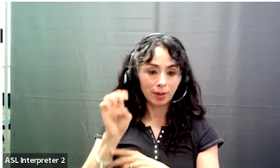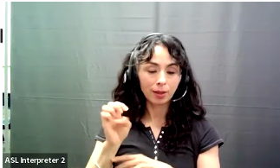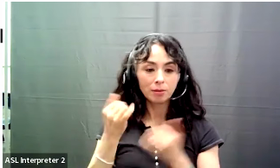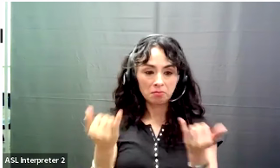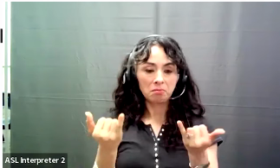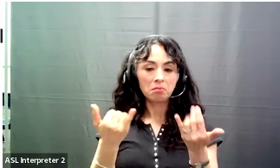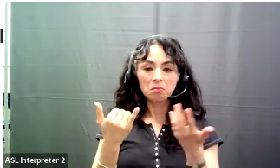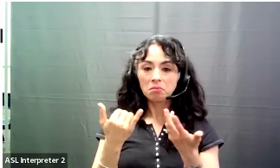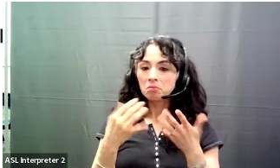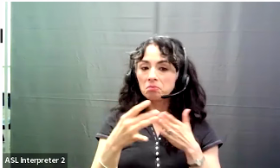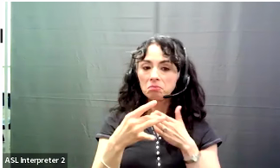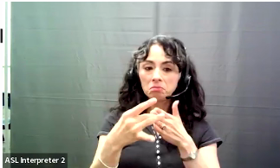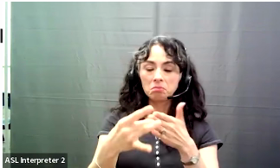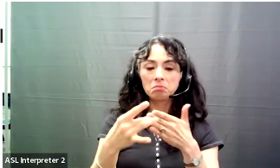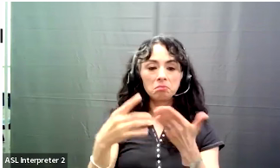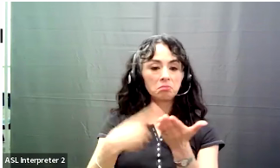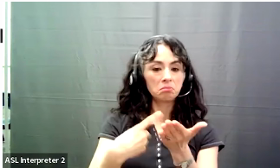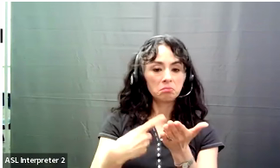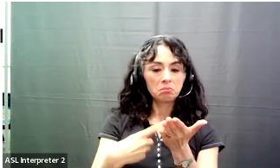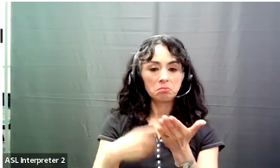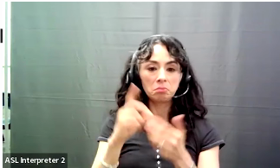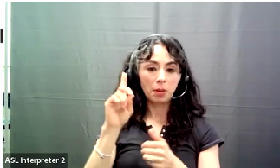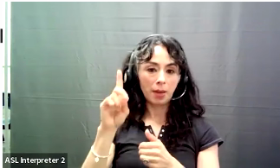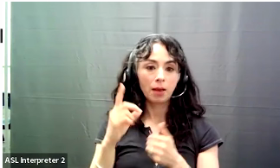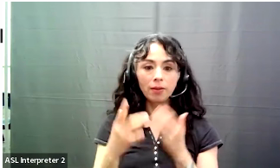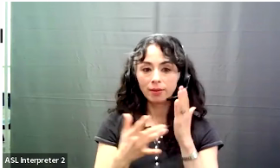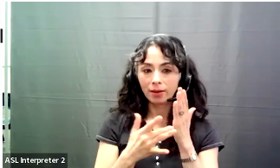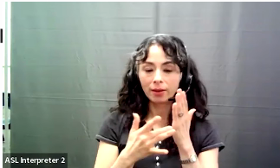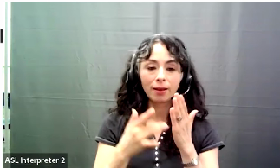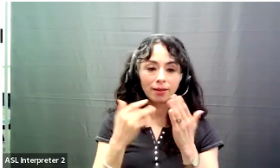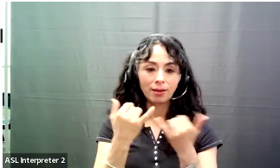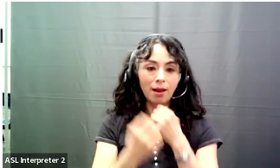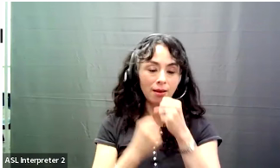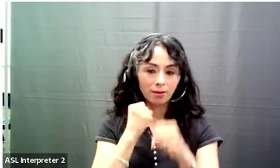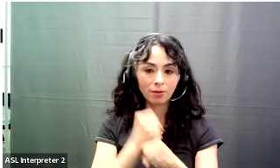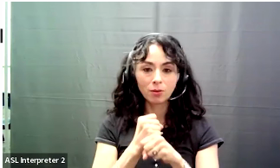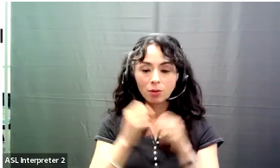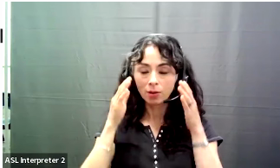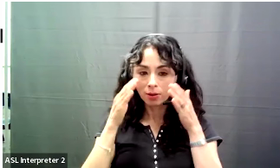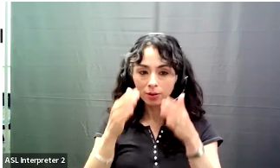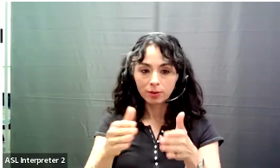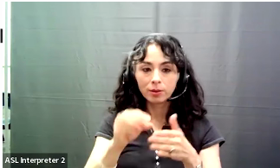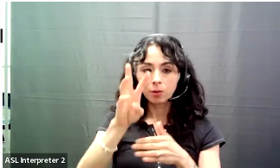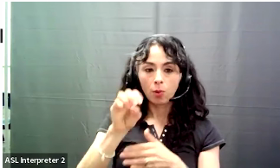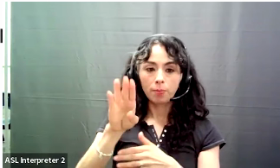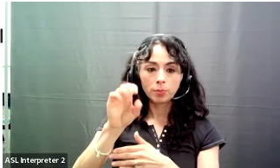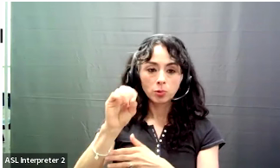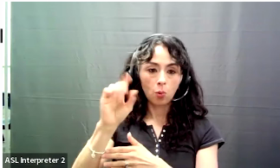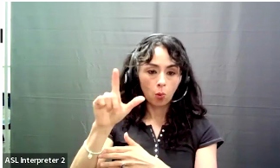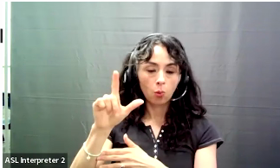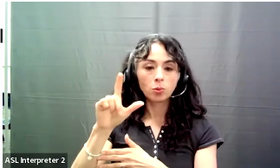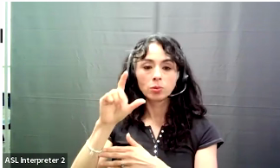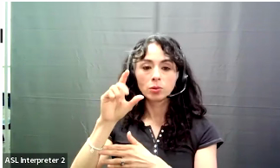today, which is the first tech talk of this year that is focused on the web soil survey. Before